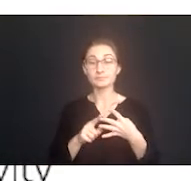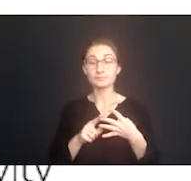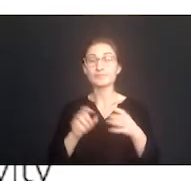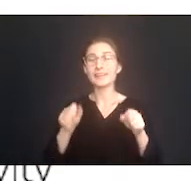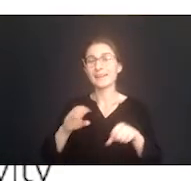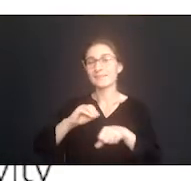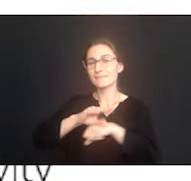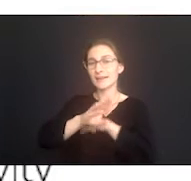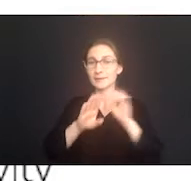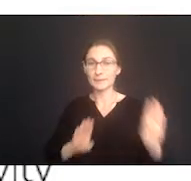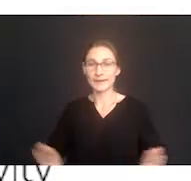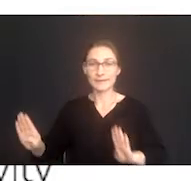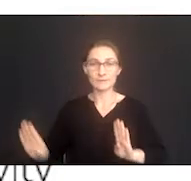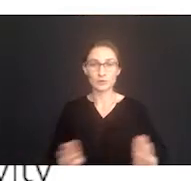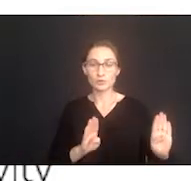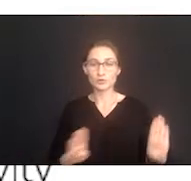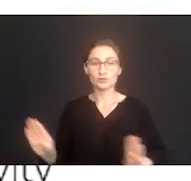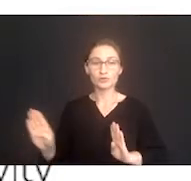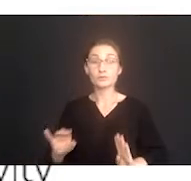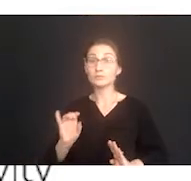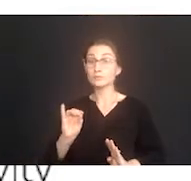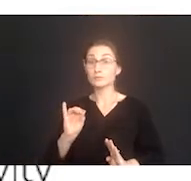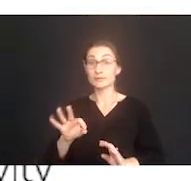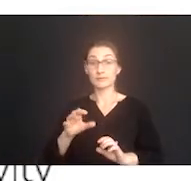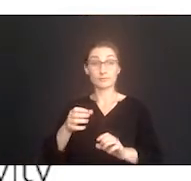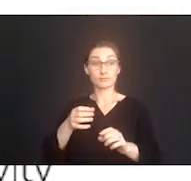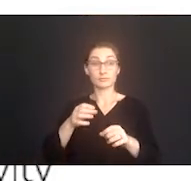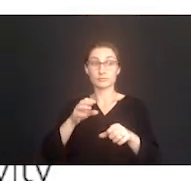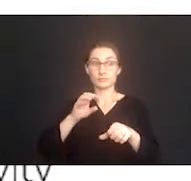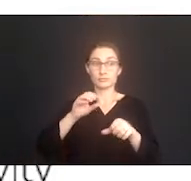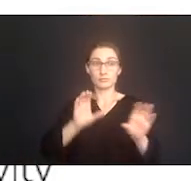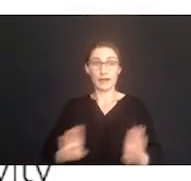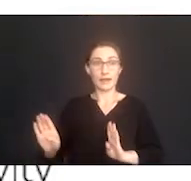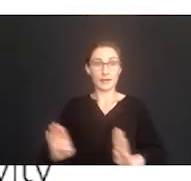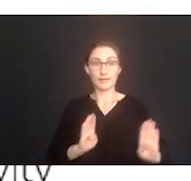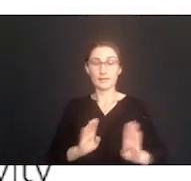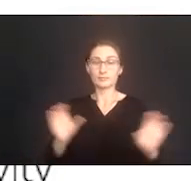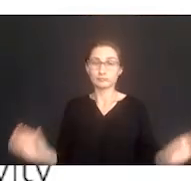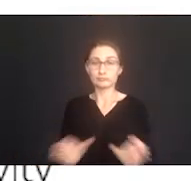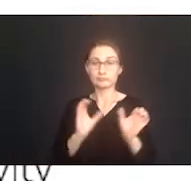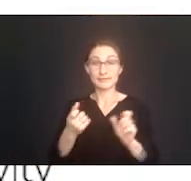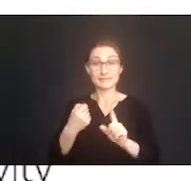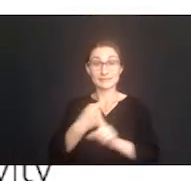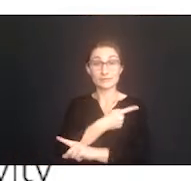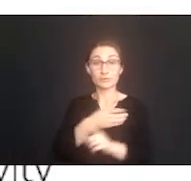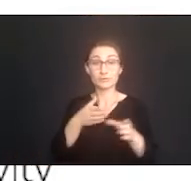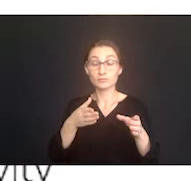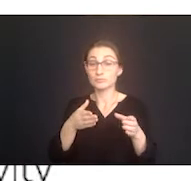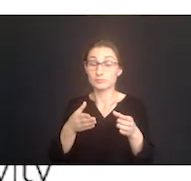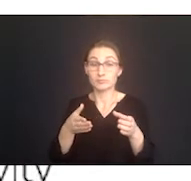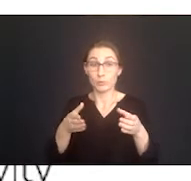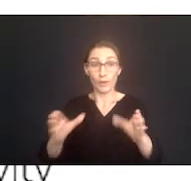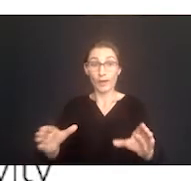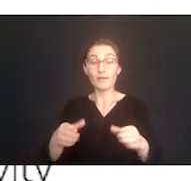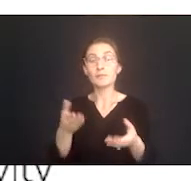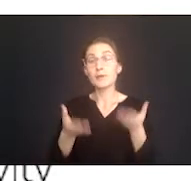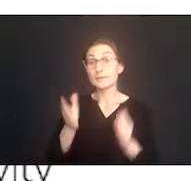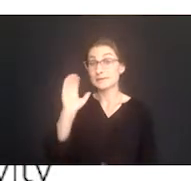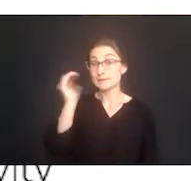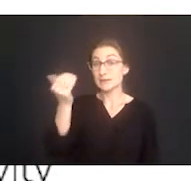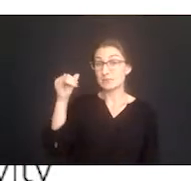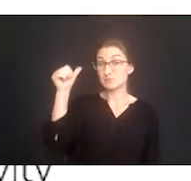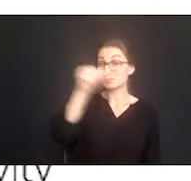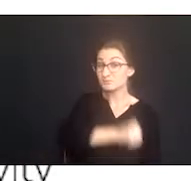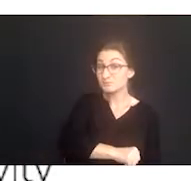may affect behavior, where that person acts in a way that you wouldn't expect of them. Maybe they seem to be intoxicated or under the influence or